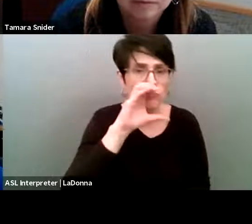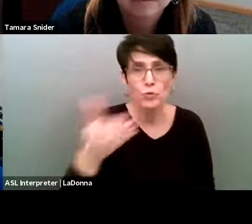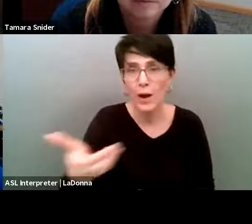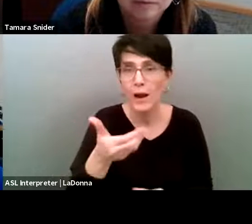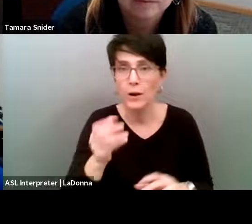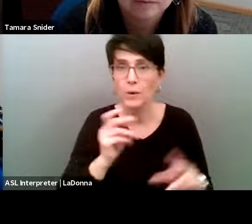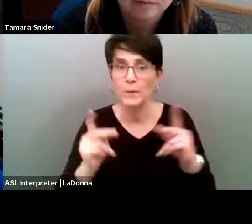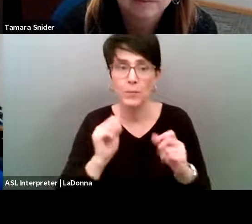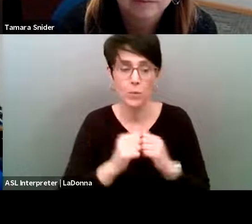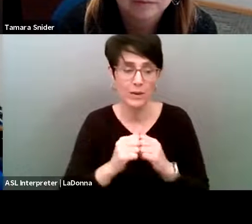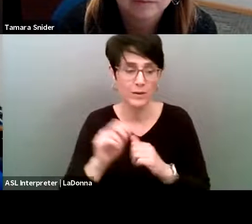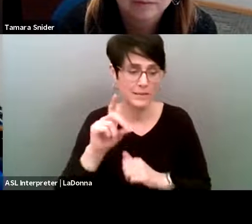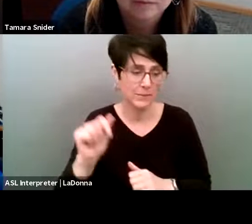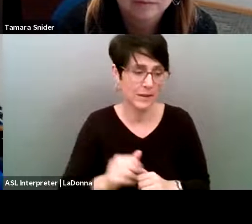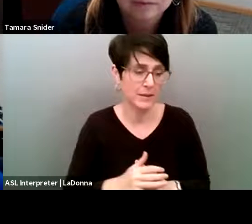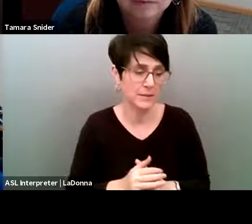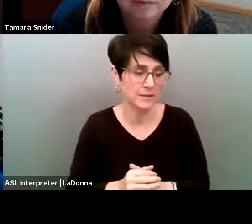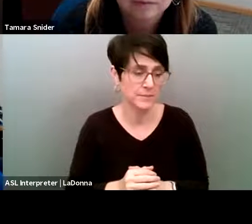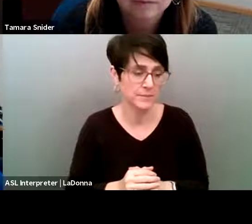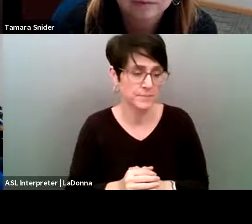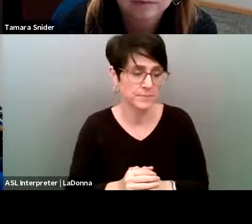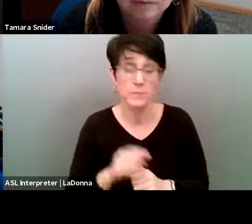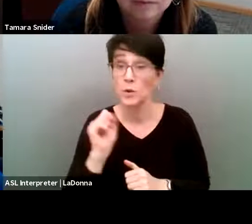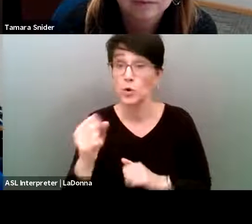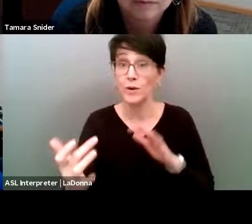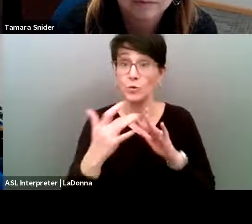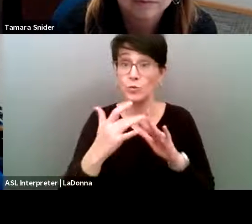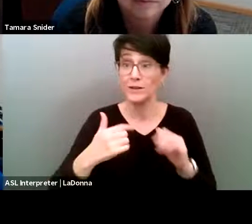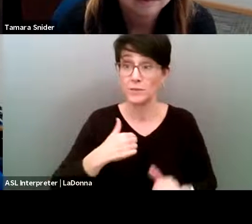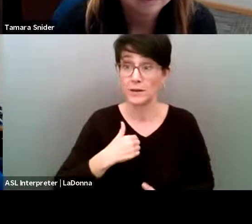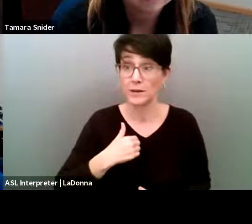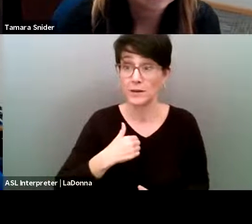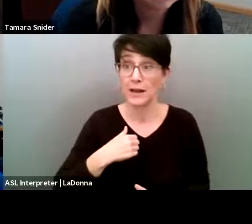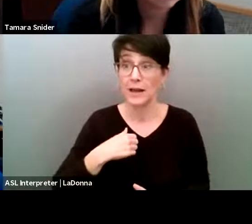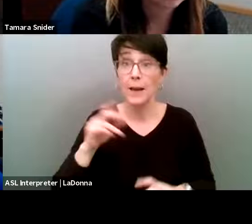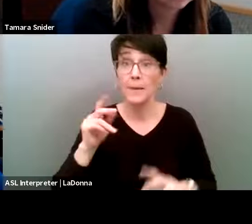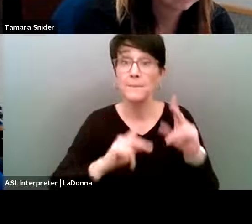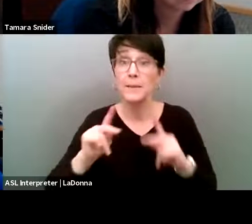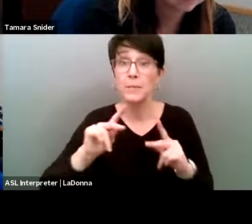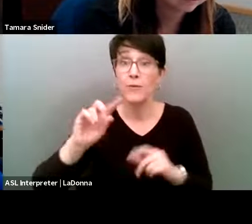employees. So you can reach me at